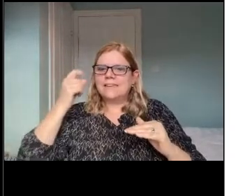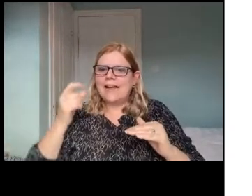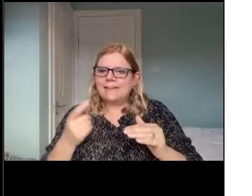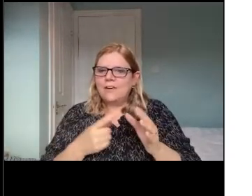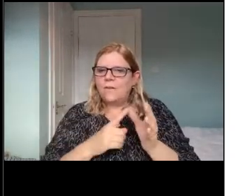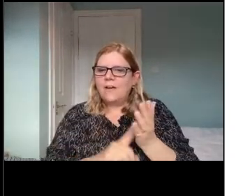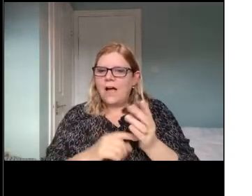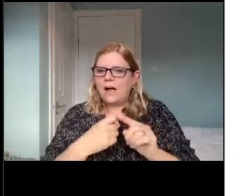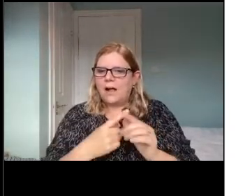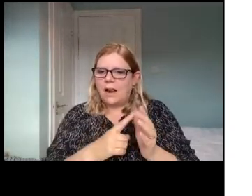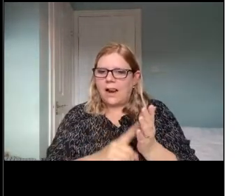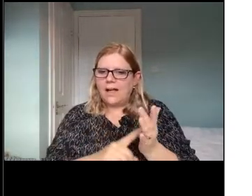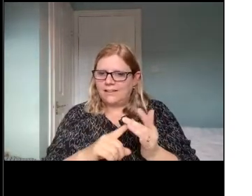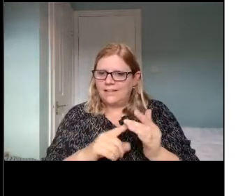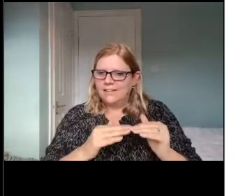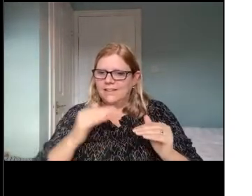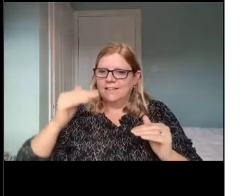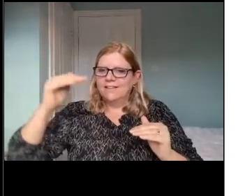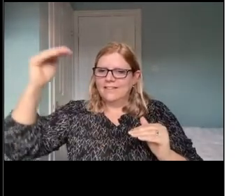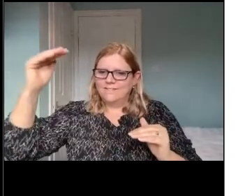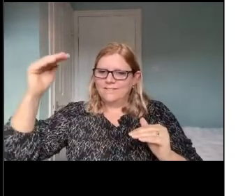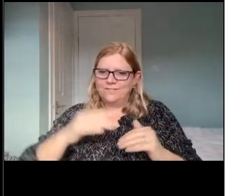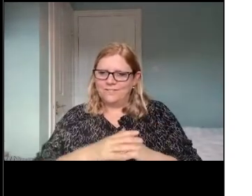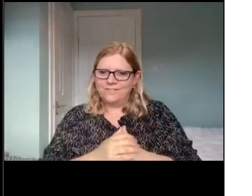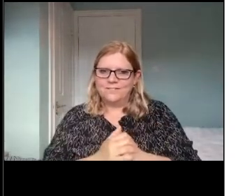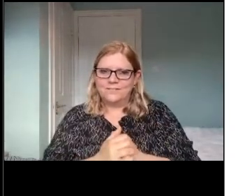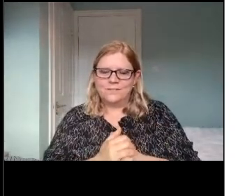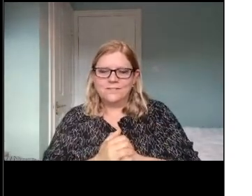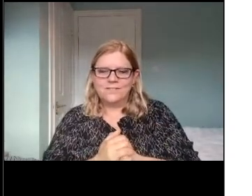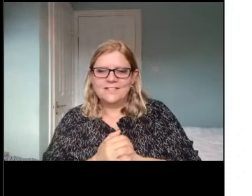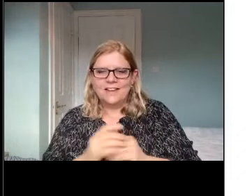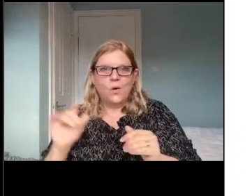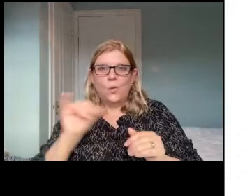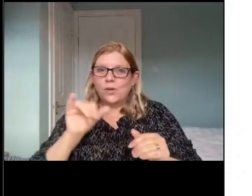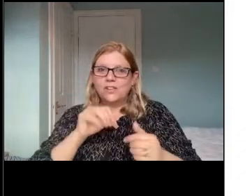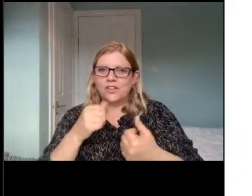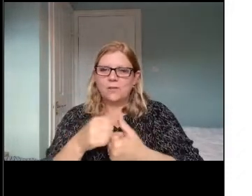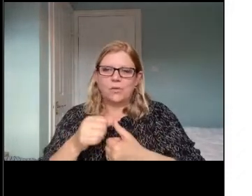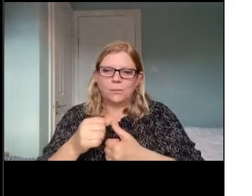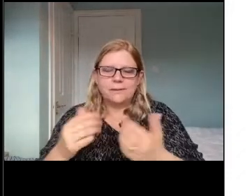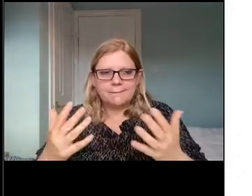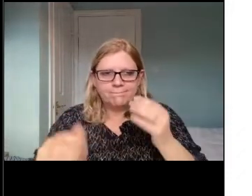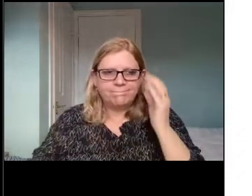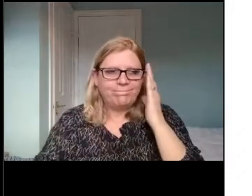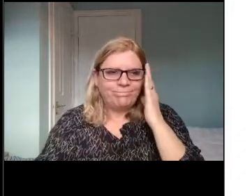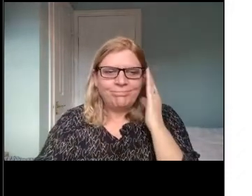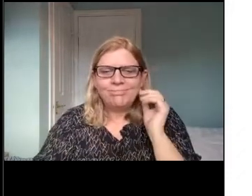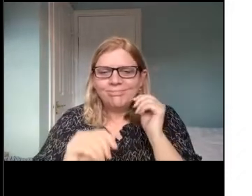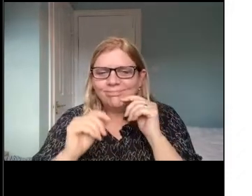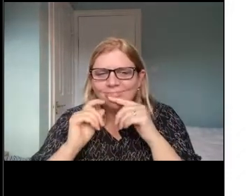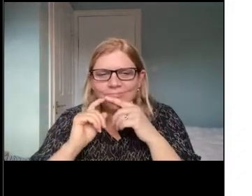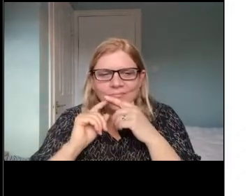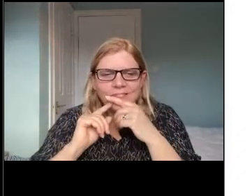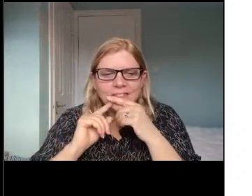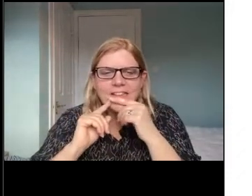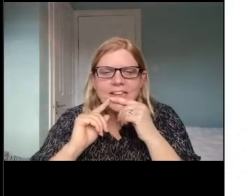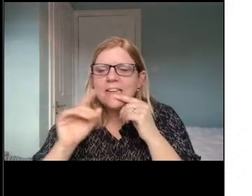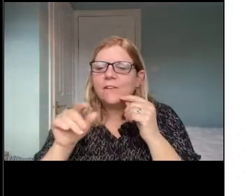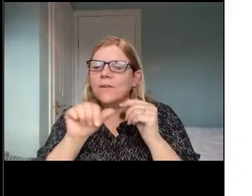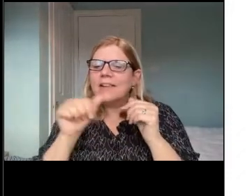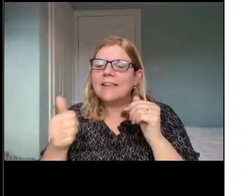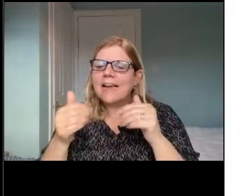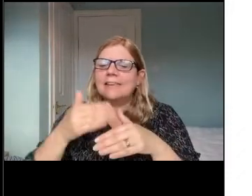But there are different levels of understanding here for alkaline. And it's working out which is the